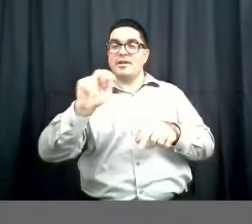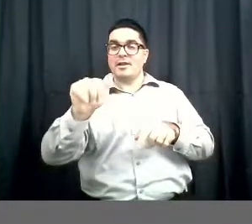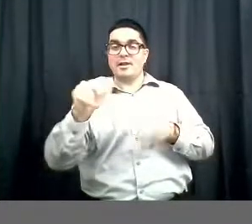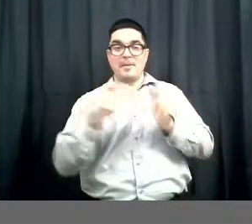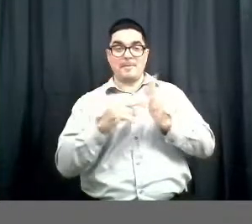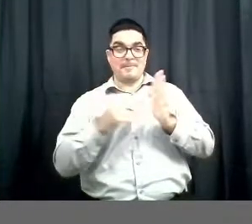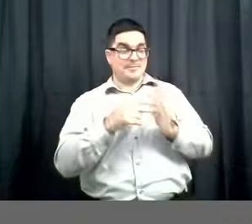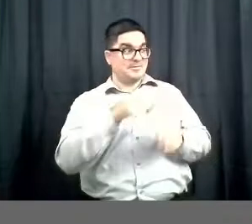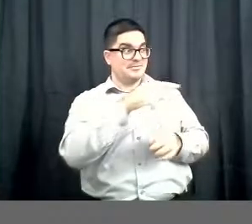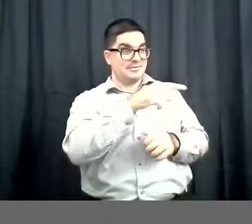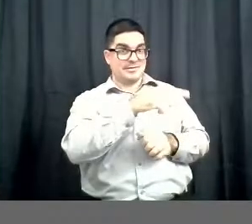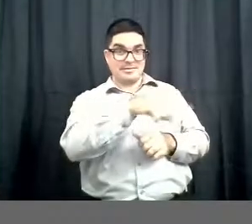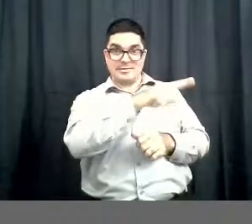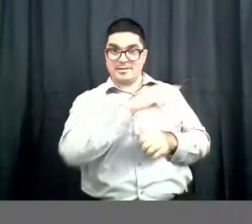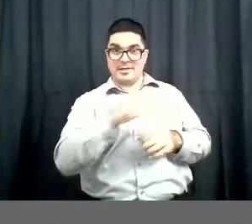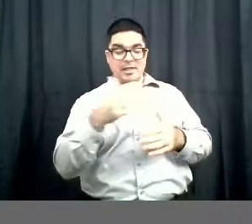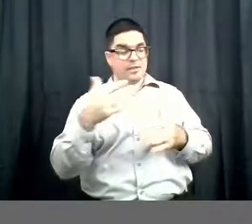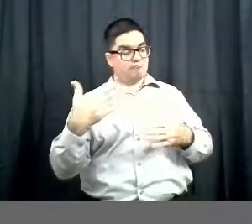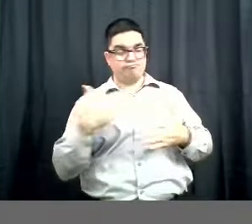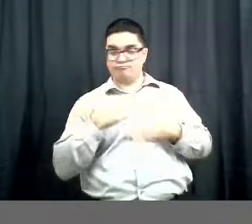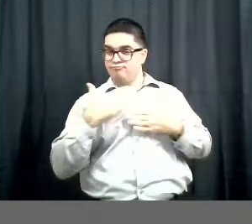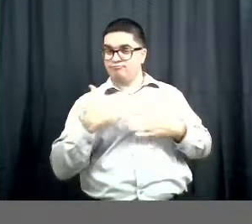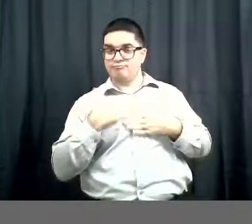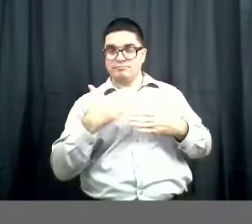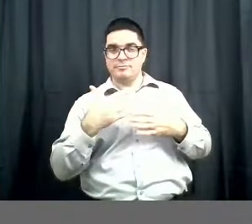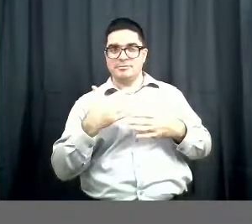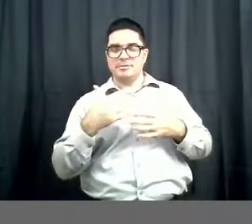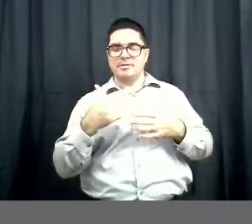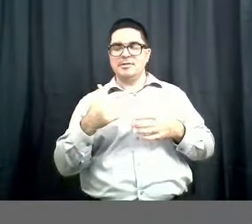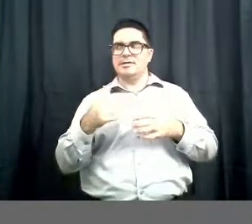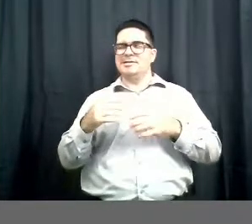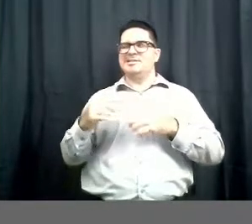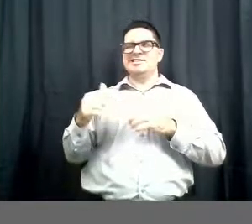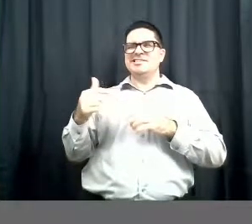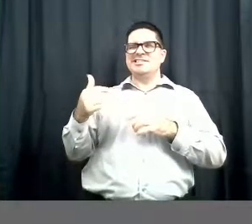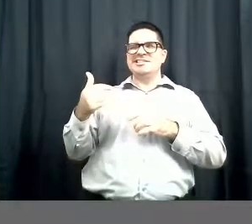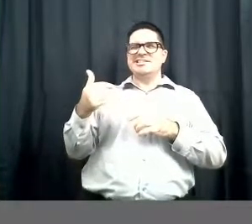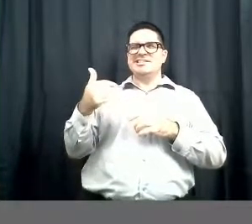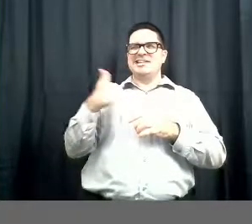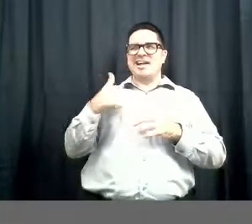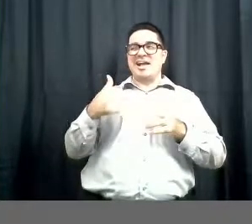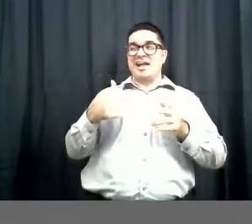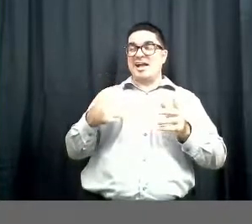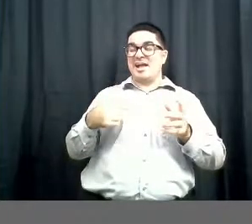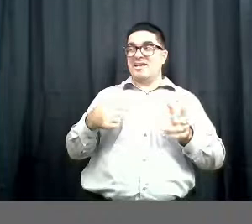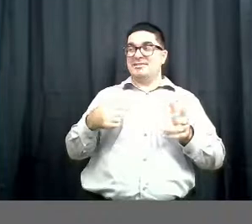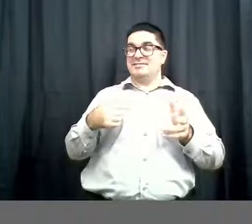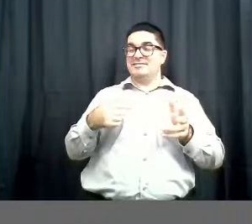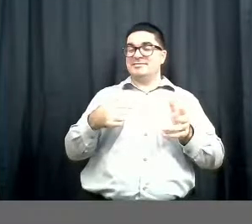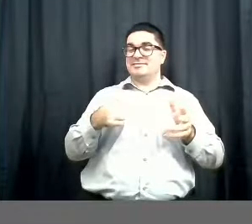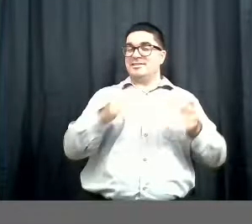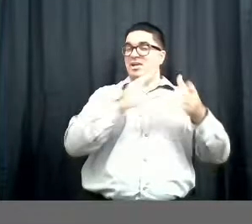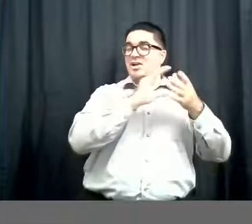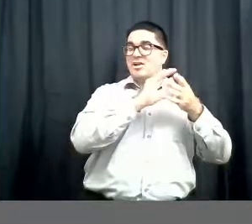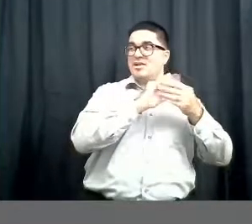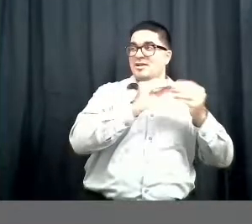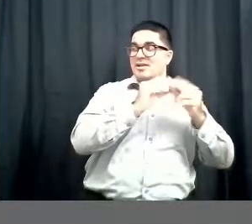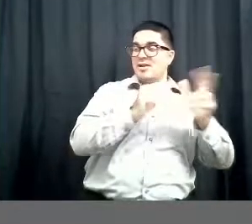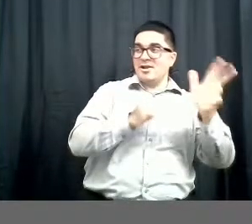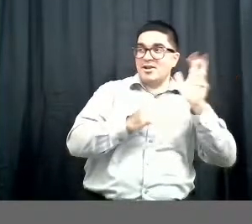from them, but keep going. They were part of a 95% consensual deal at COFINA.